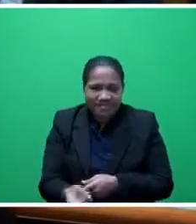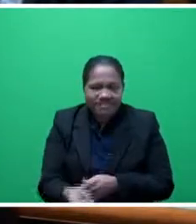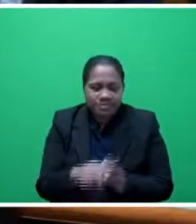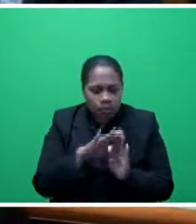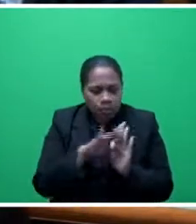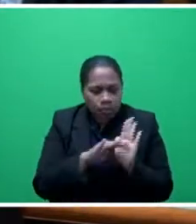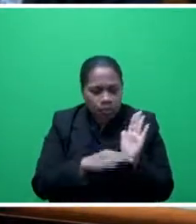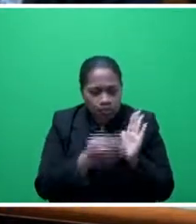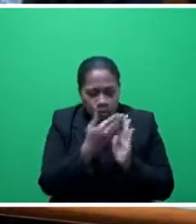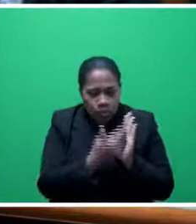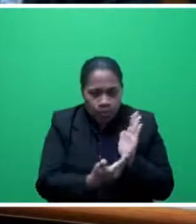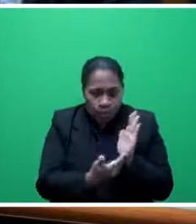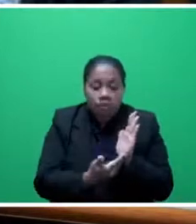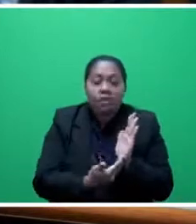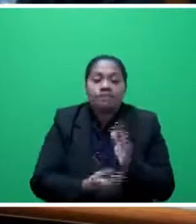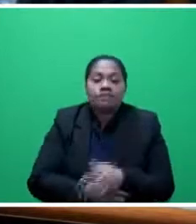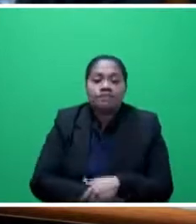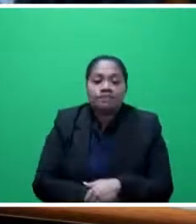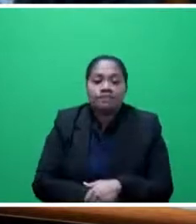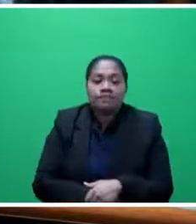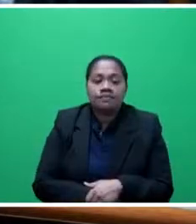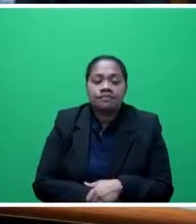Speaker,